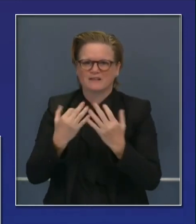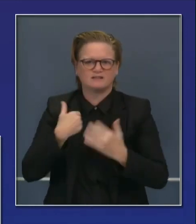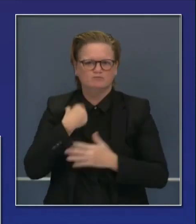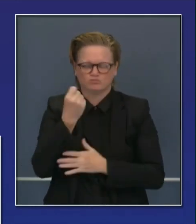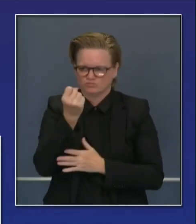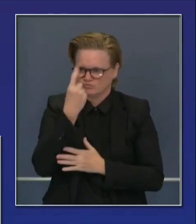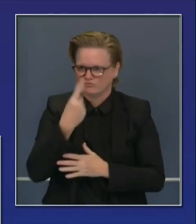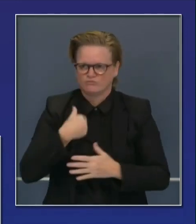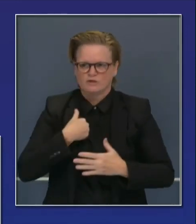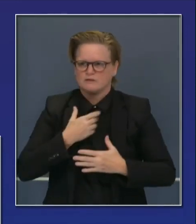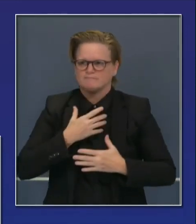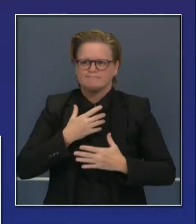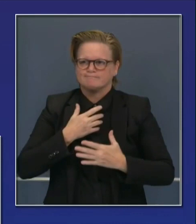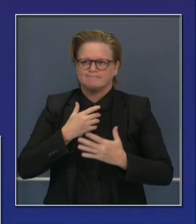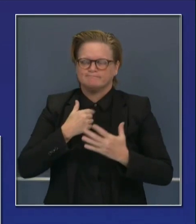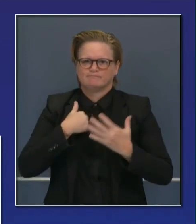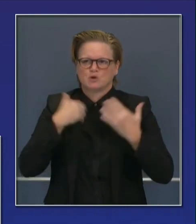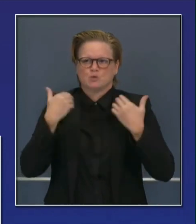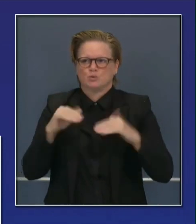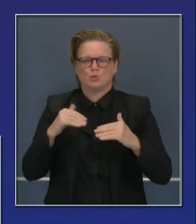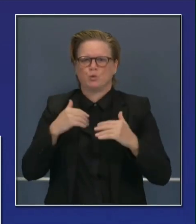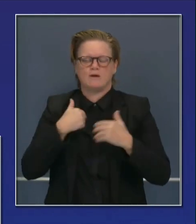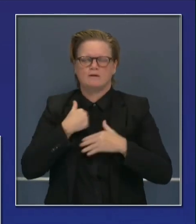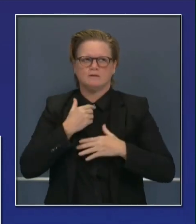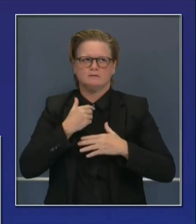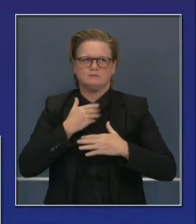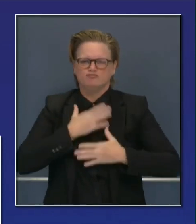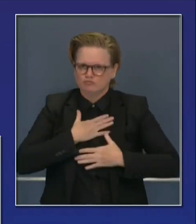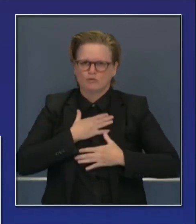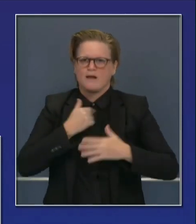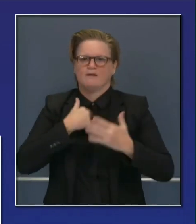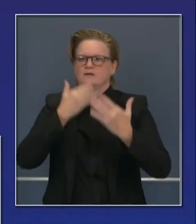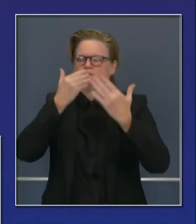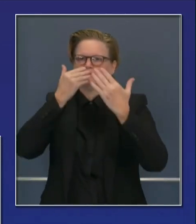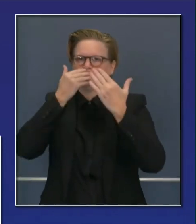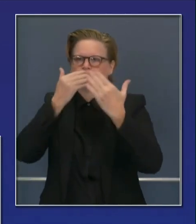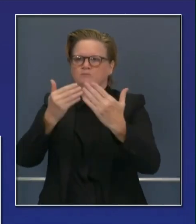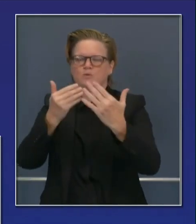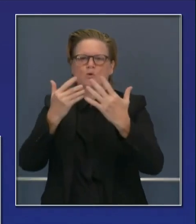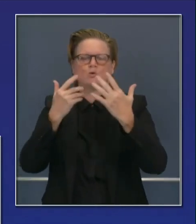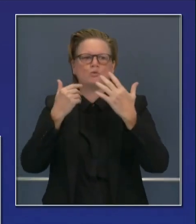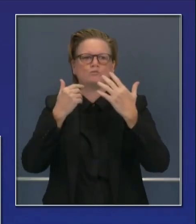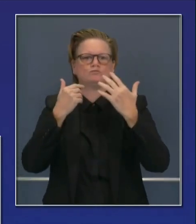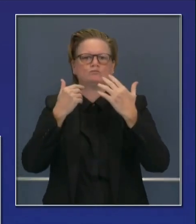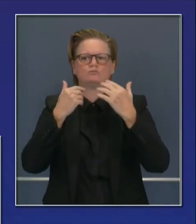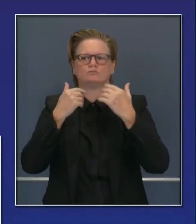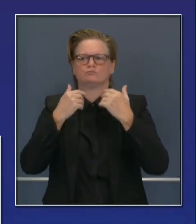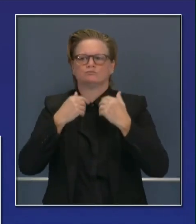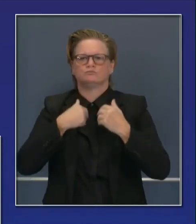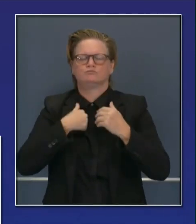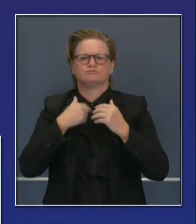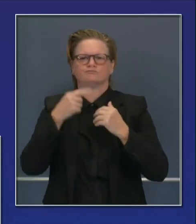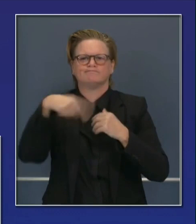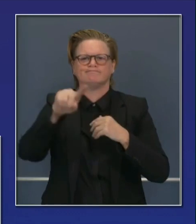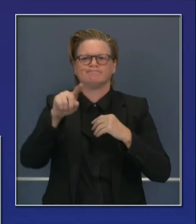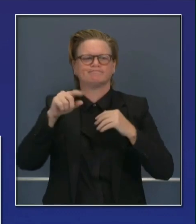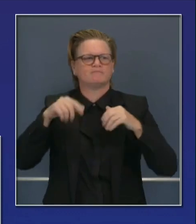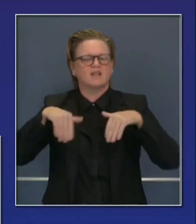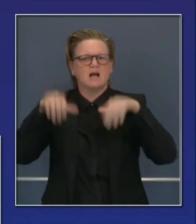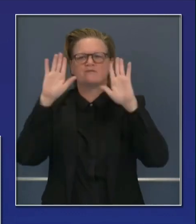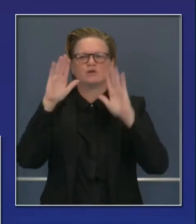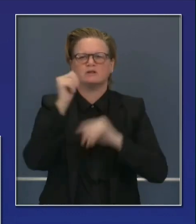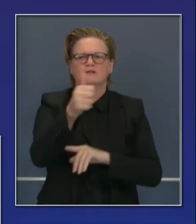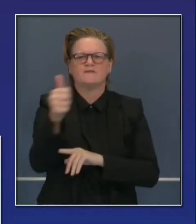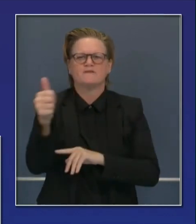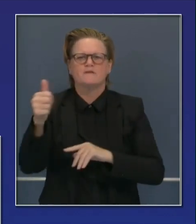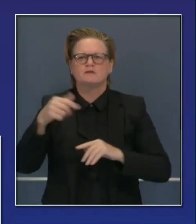again, cannot thank the folks that are being so selfless and sacrificing so much on all of our behalfs during this